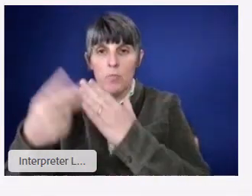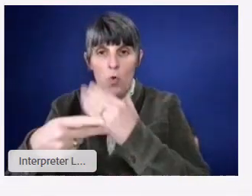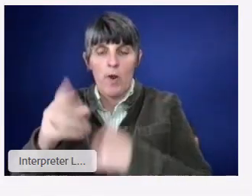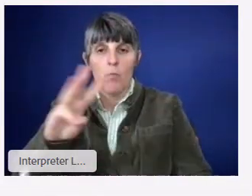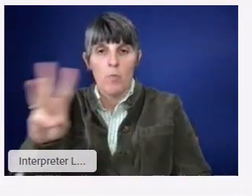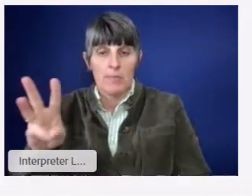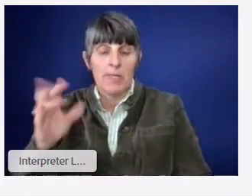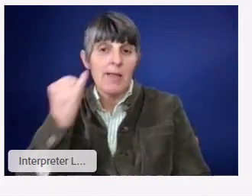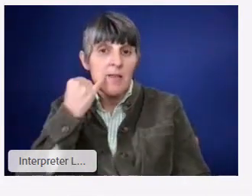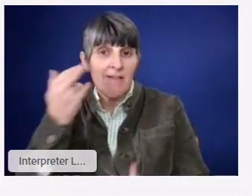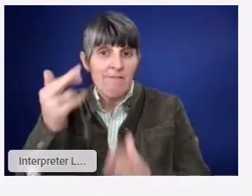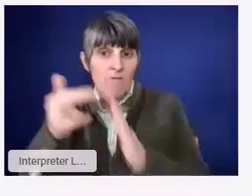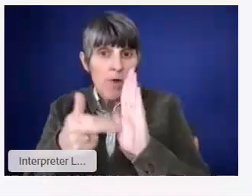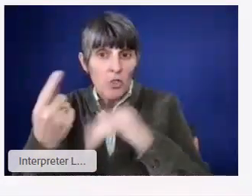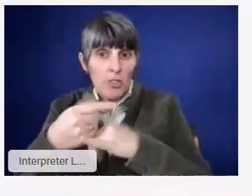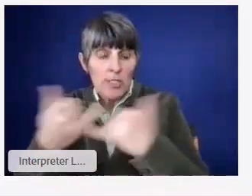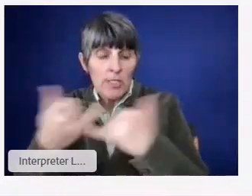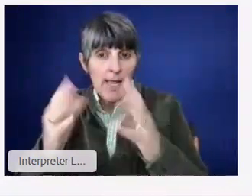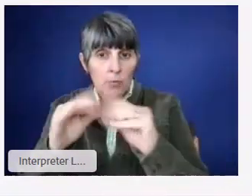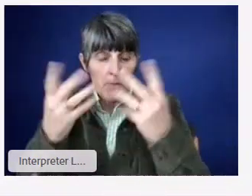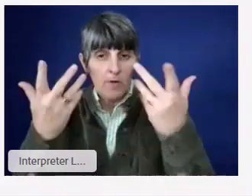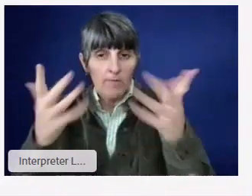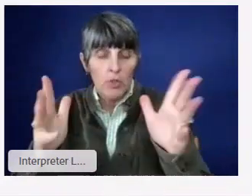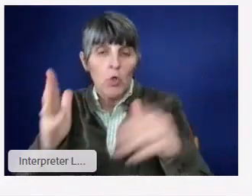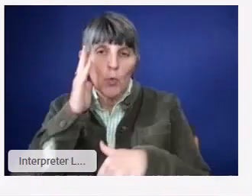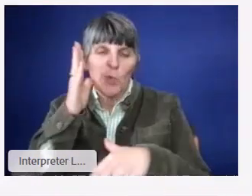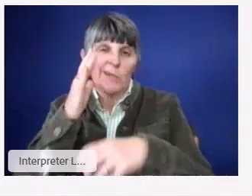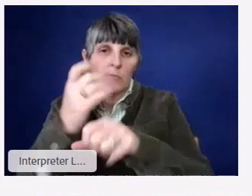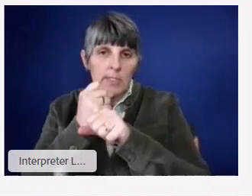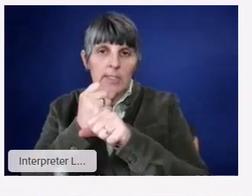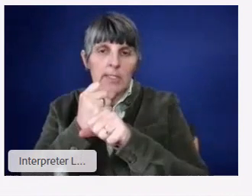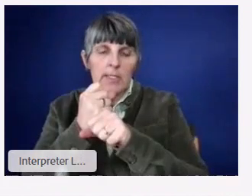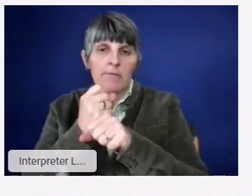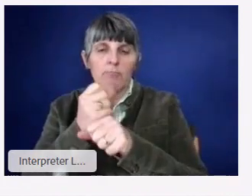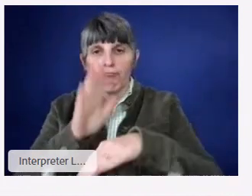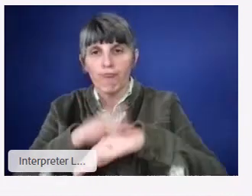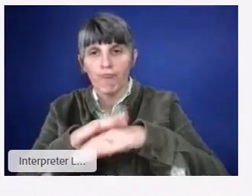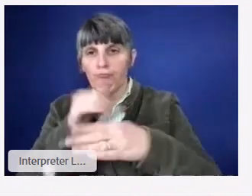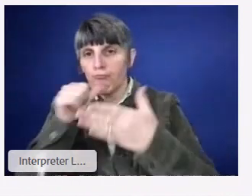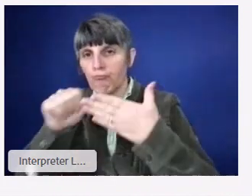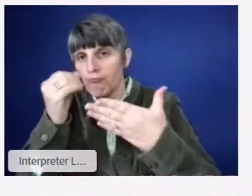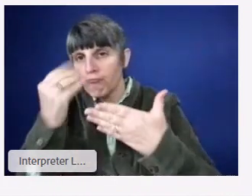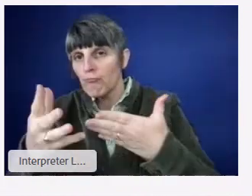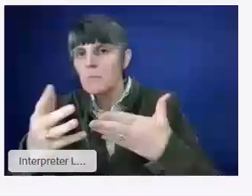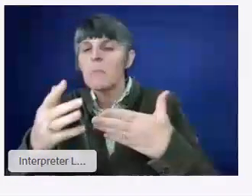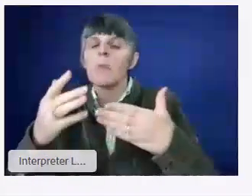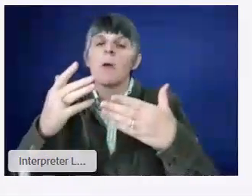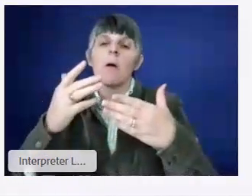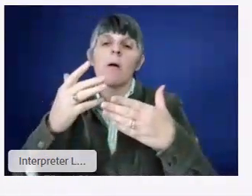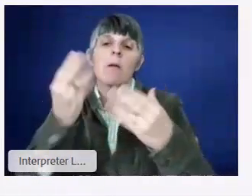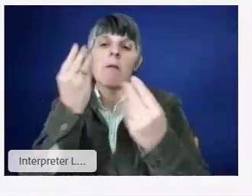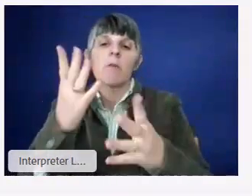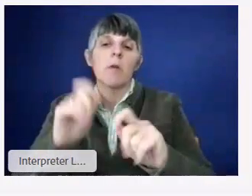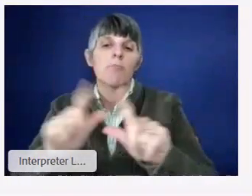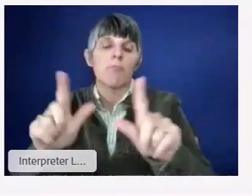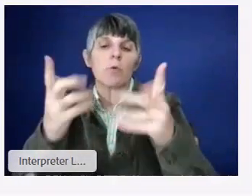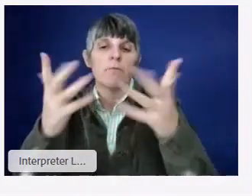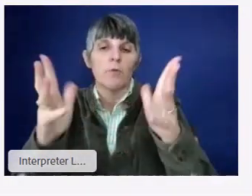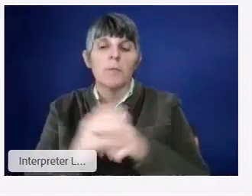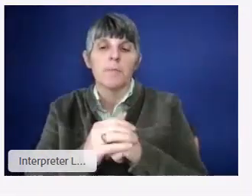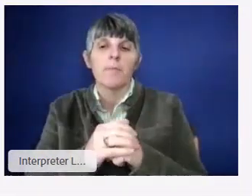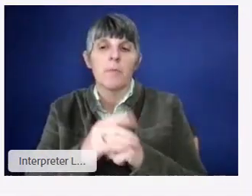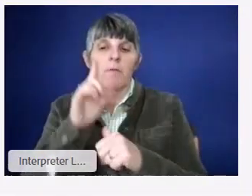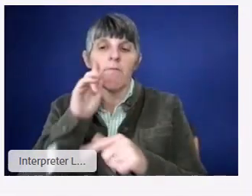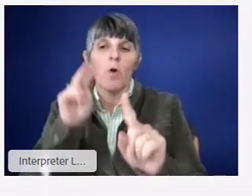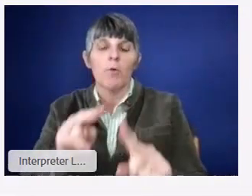for today's webinar, you will receive a notification when those materials have been posted for viewing. The last thing